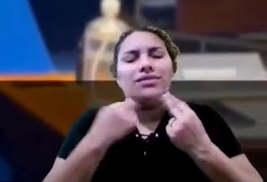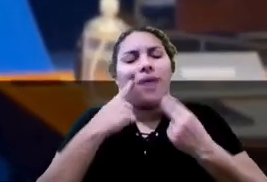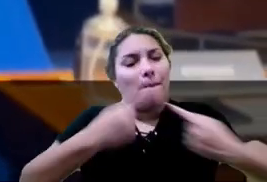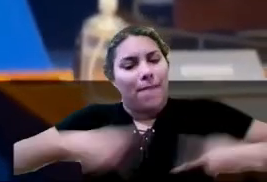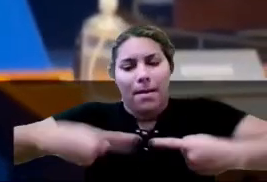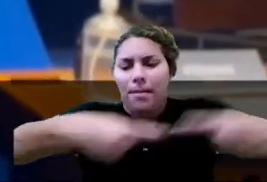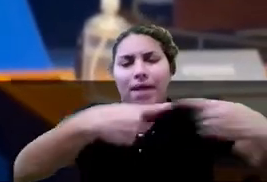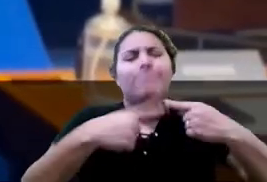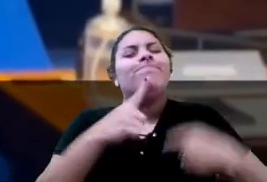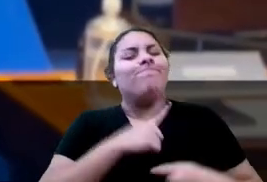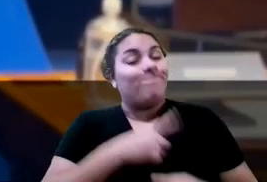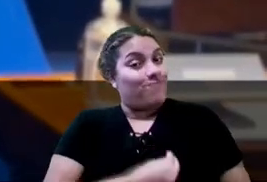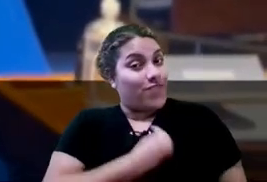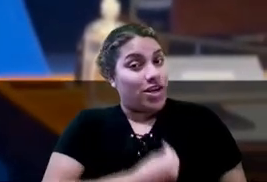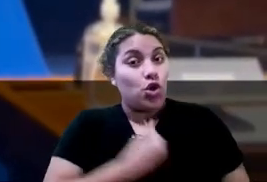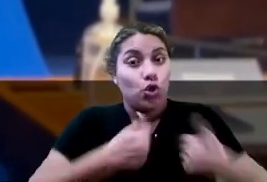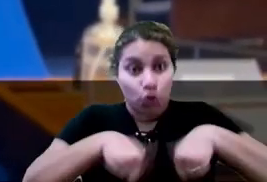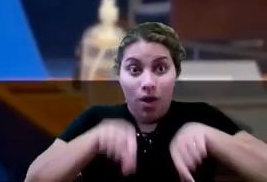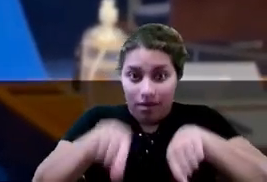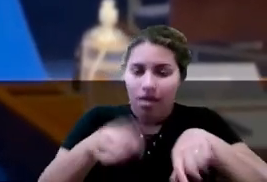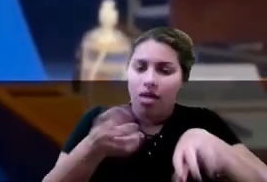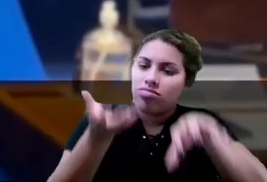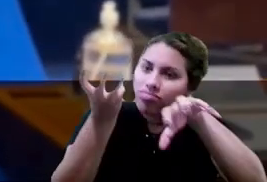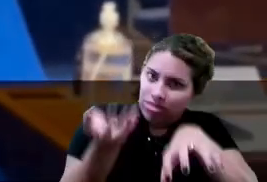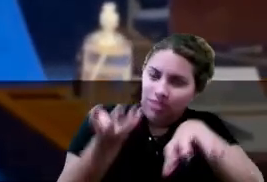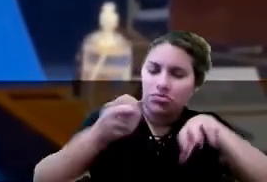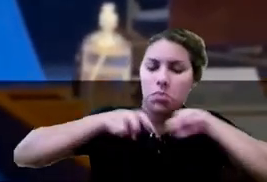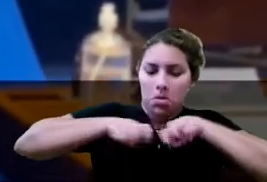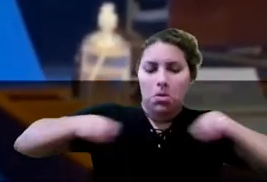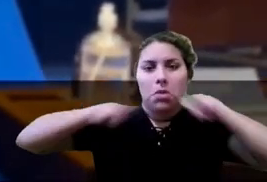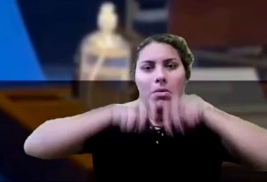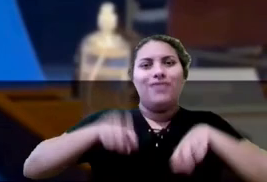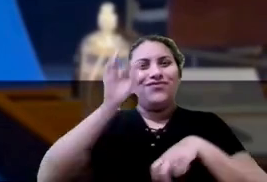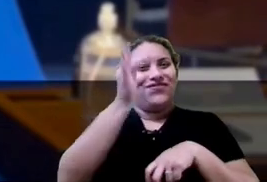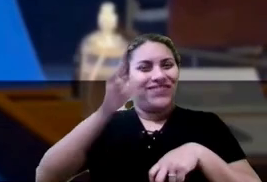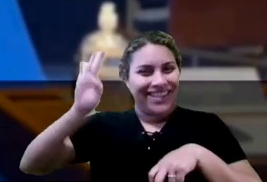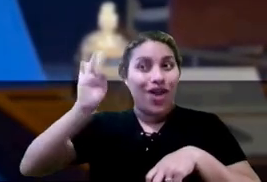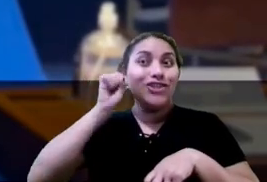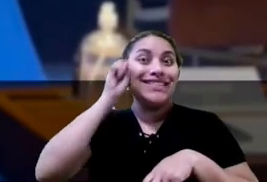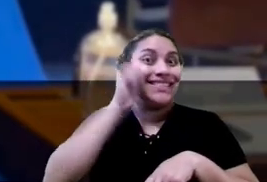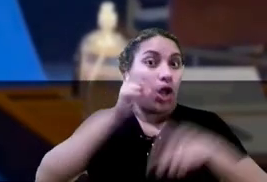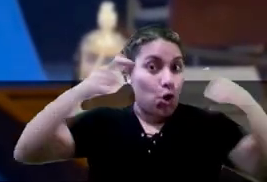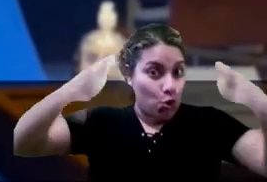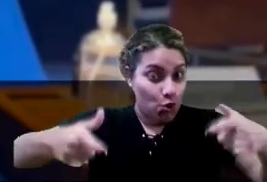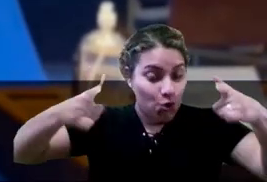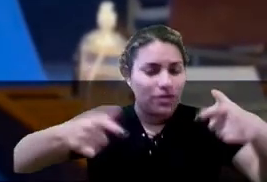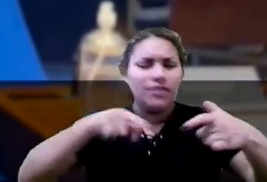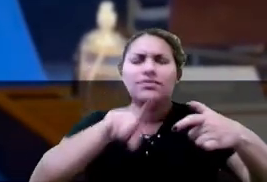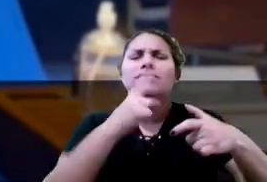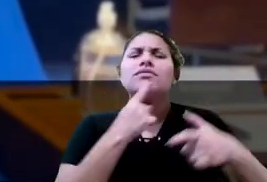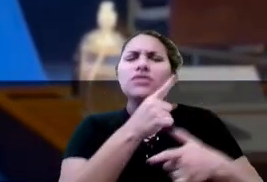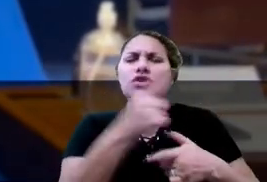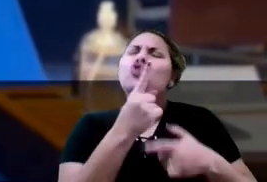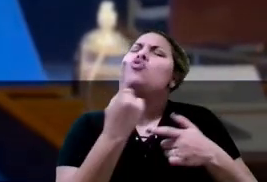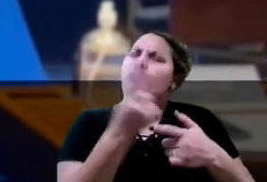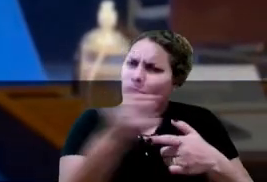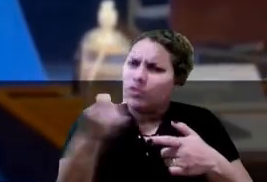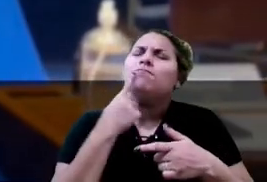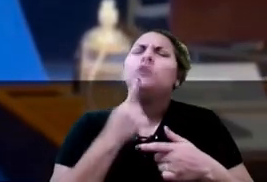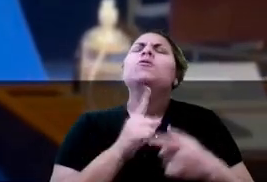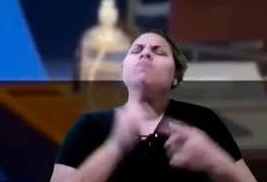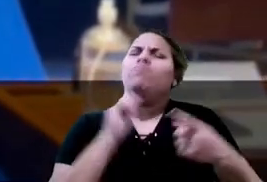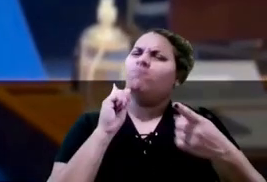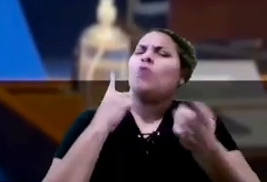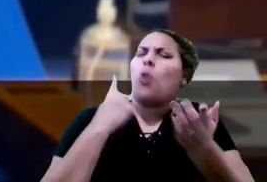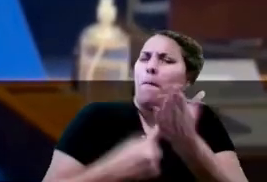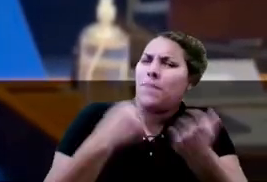and full health can happen. I'm part of this debate. I'm at the Brazilian Senate, and I'm telling